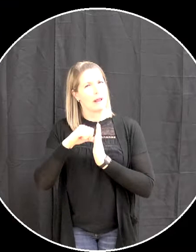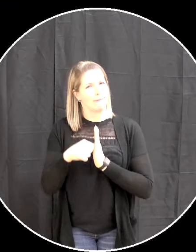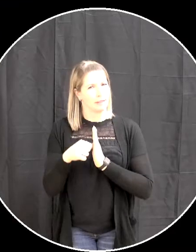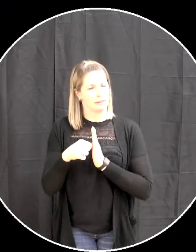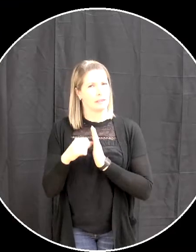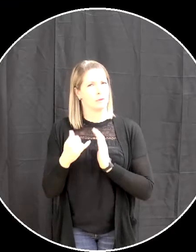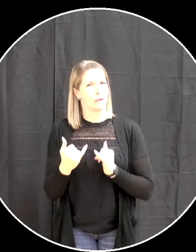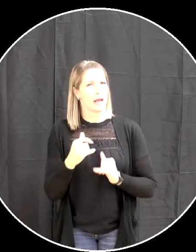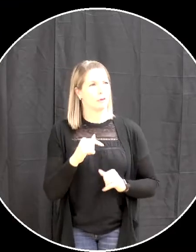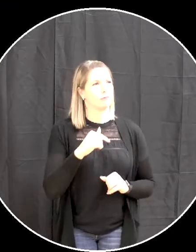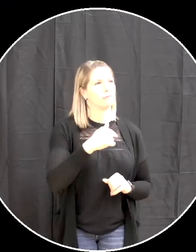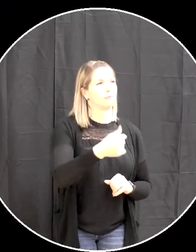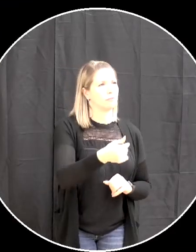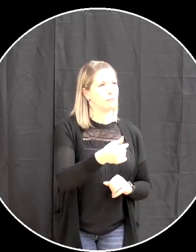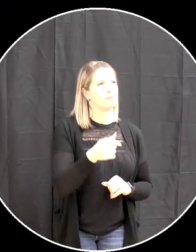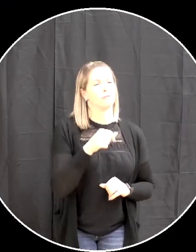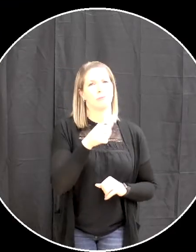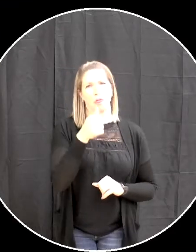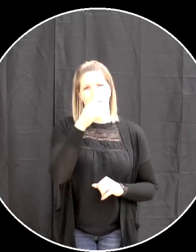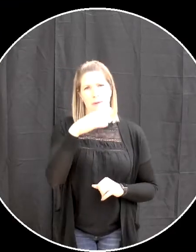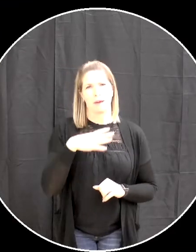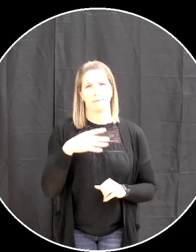Andrew St. George to talk through those.